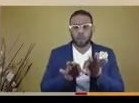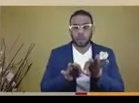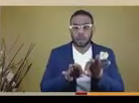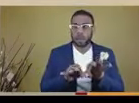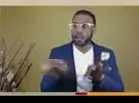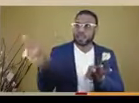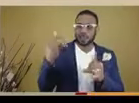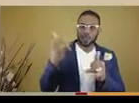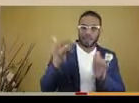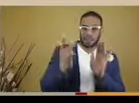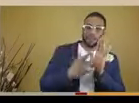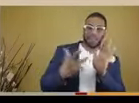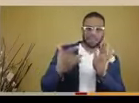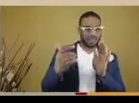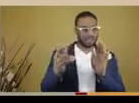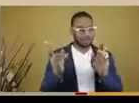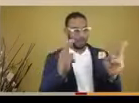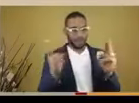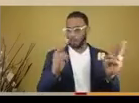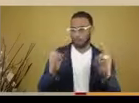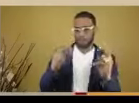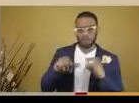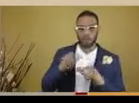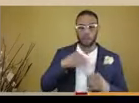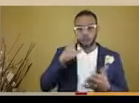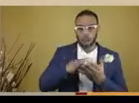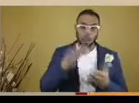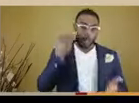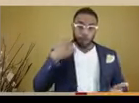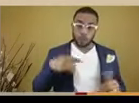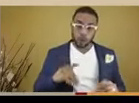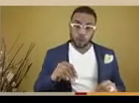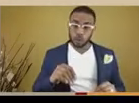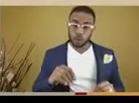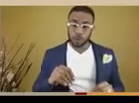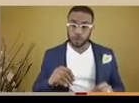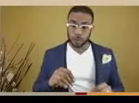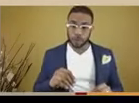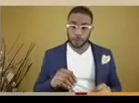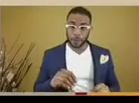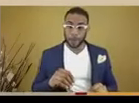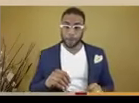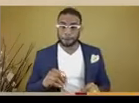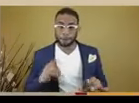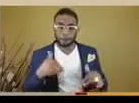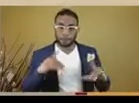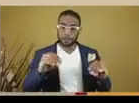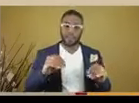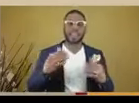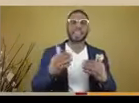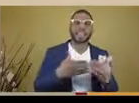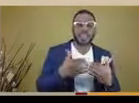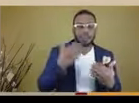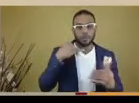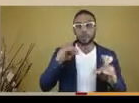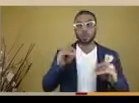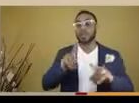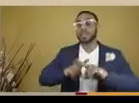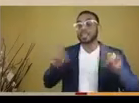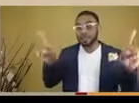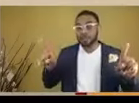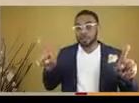play us against each other. We learned that if we do what we do, even if we do it